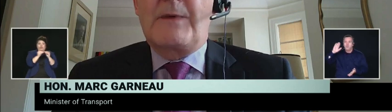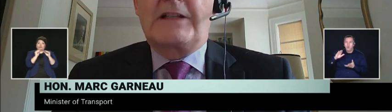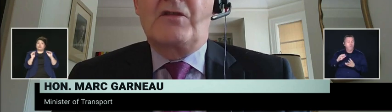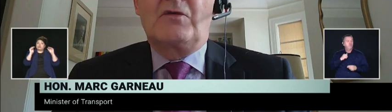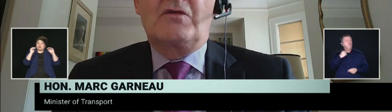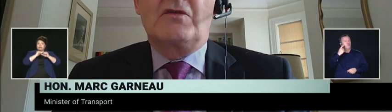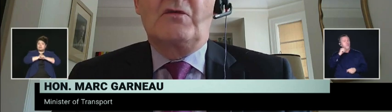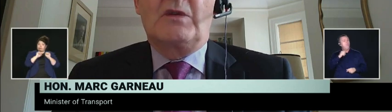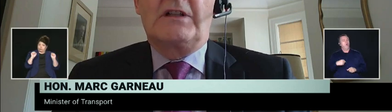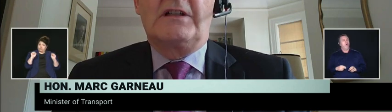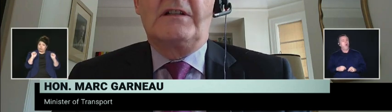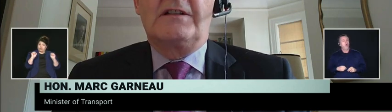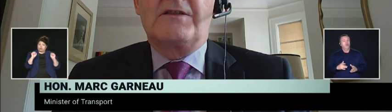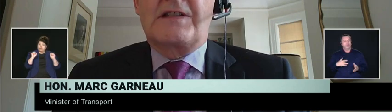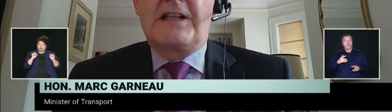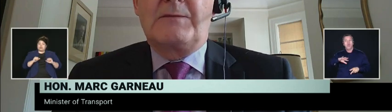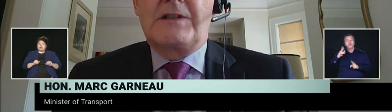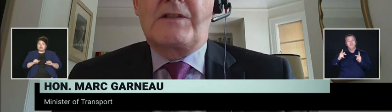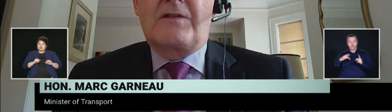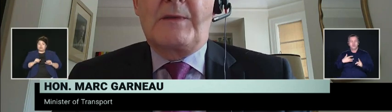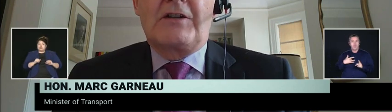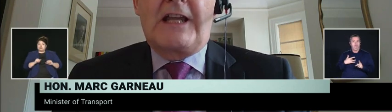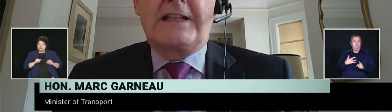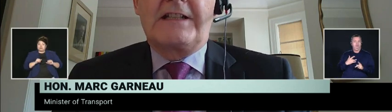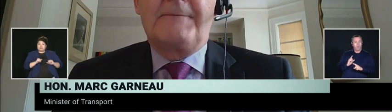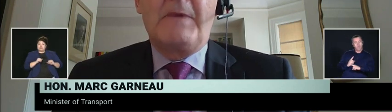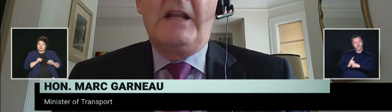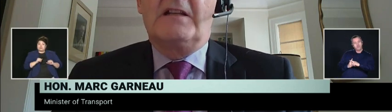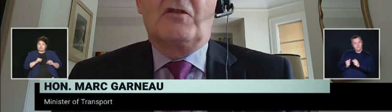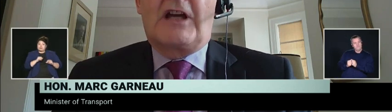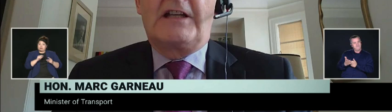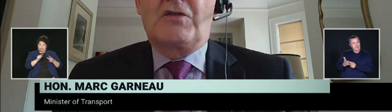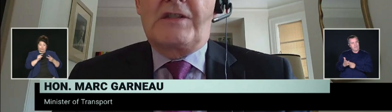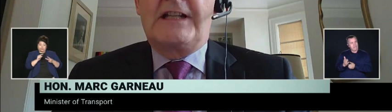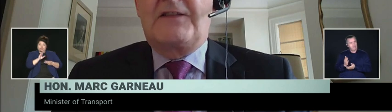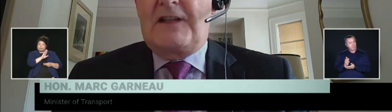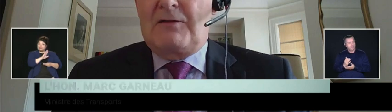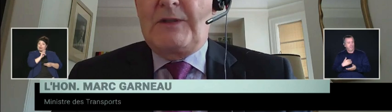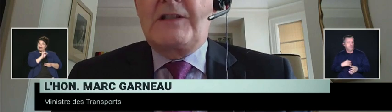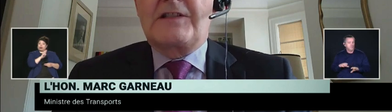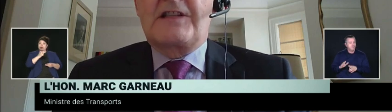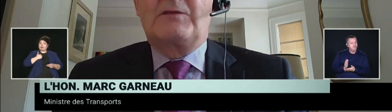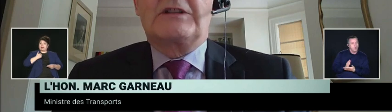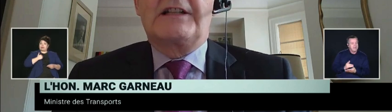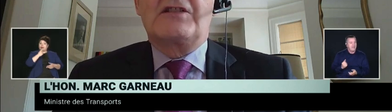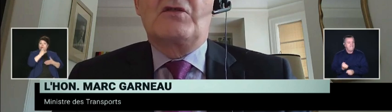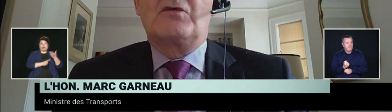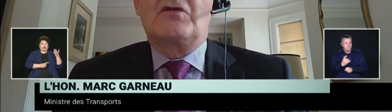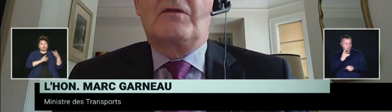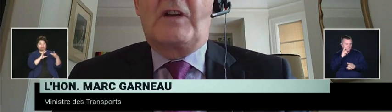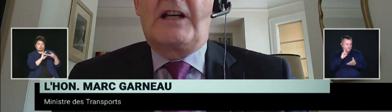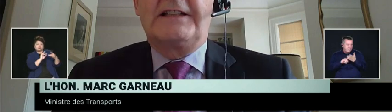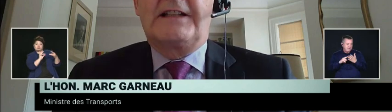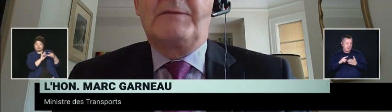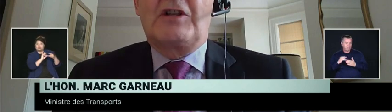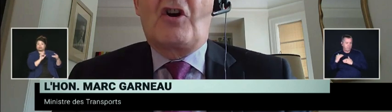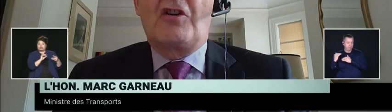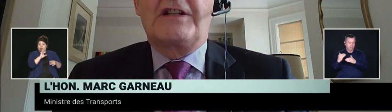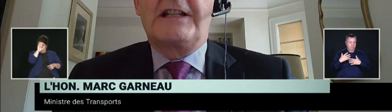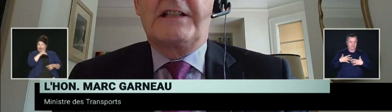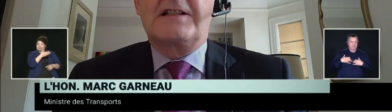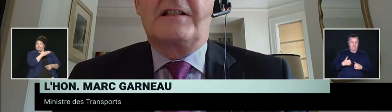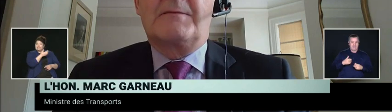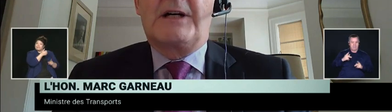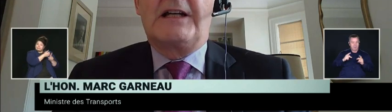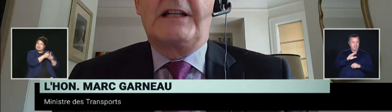With respect to the statements from Air Canada, look, I understand they're a business. They would like to fly, and they've been